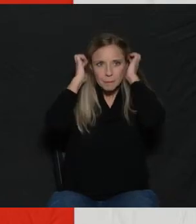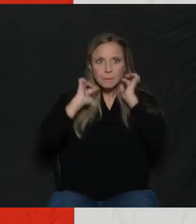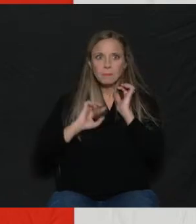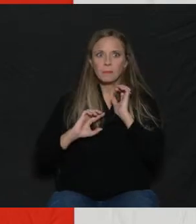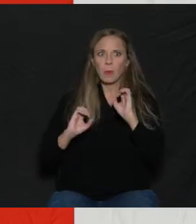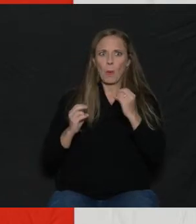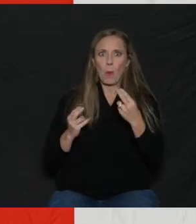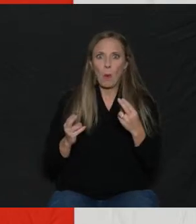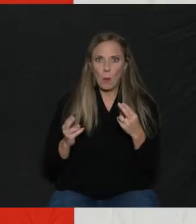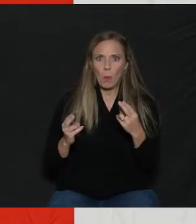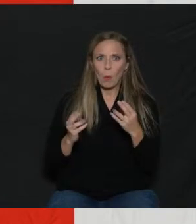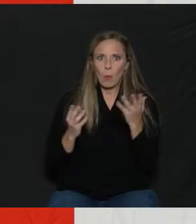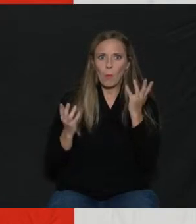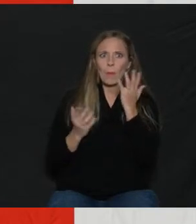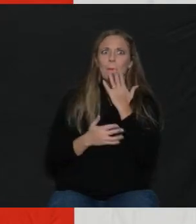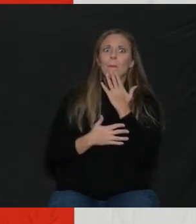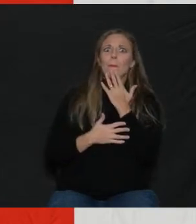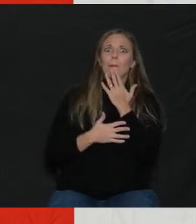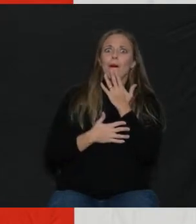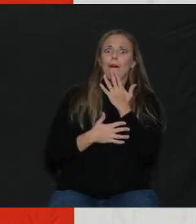Oh.